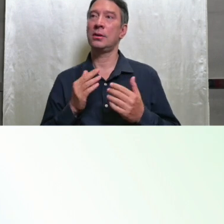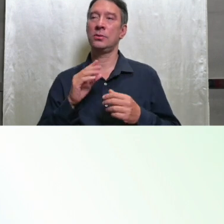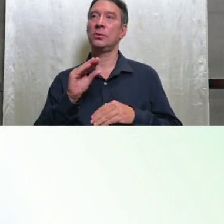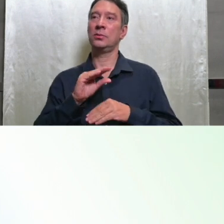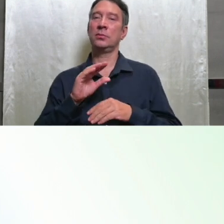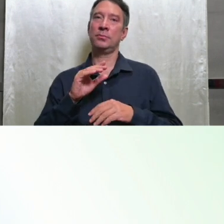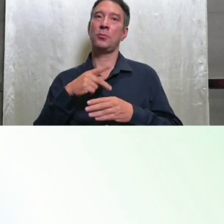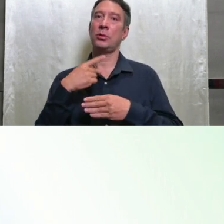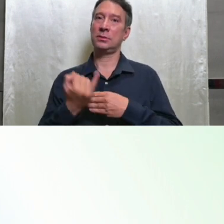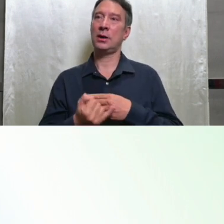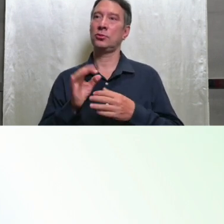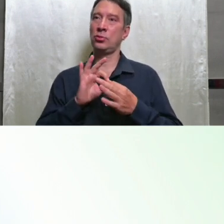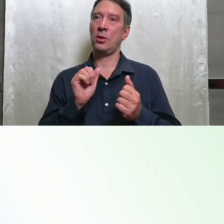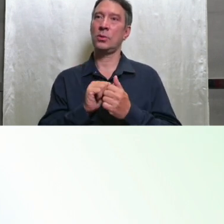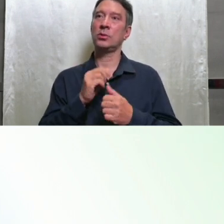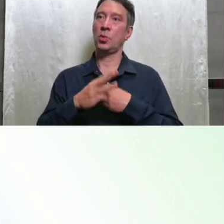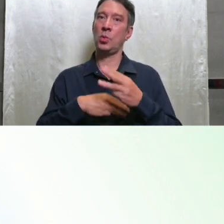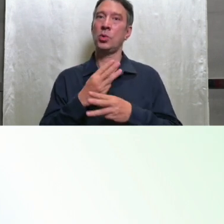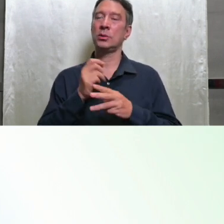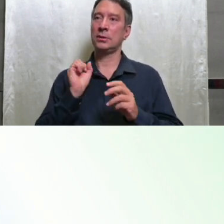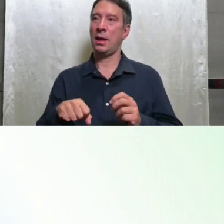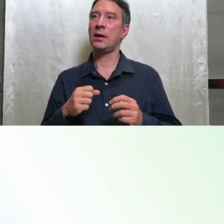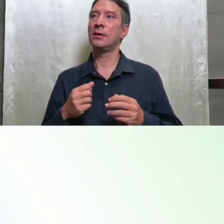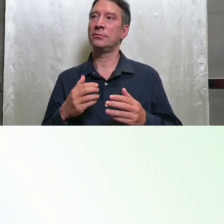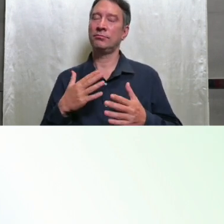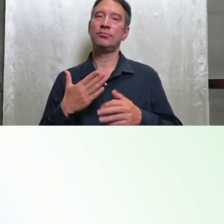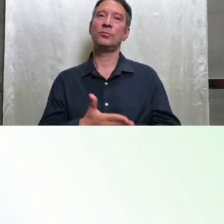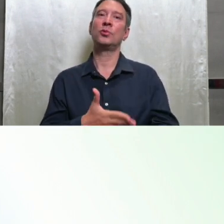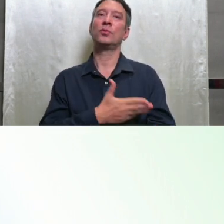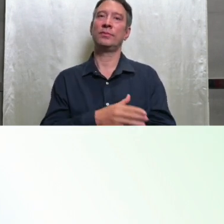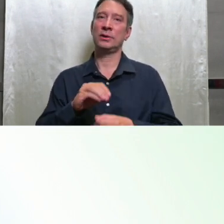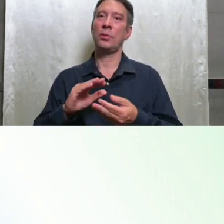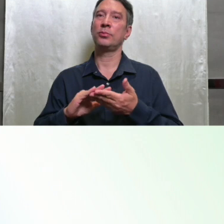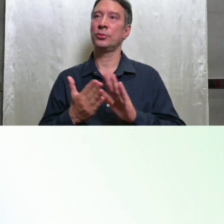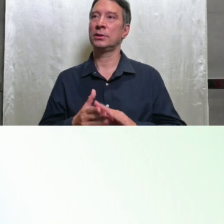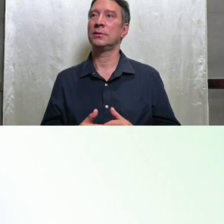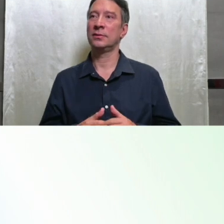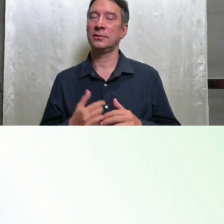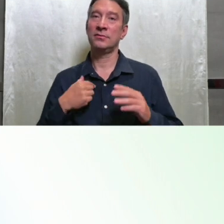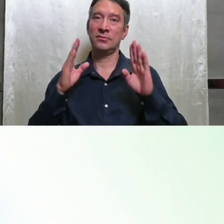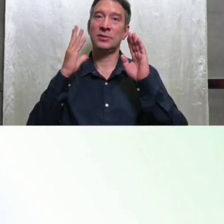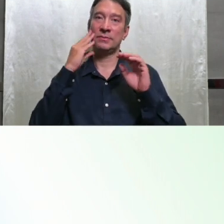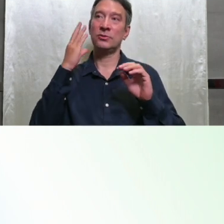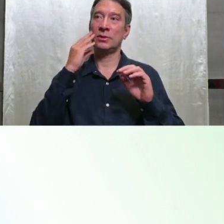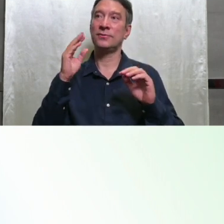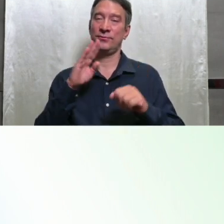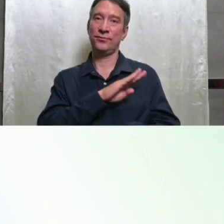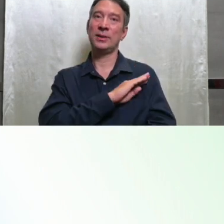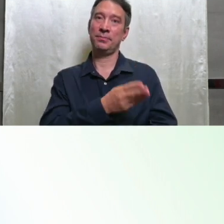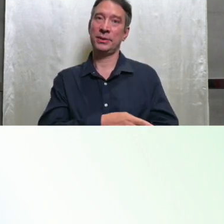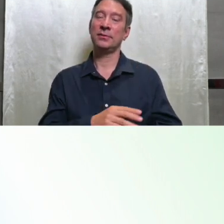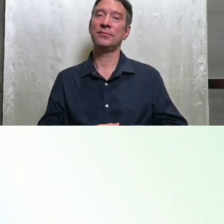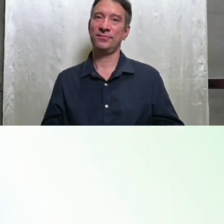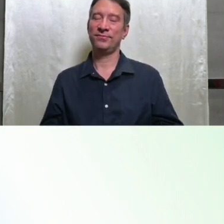locally. So what I'm going to share with you is the Philippines experience, but in places where there are IBM corporate